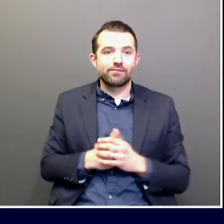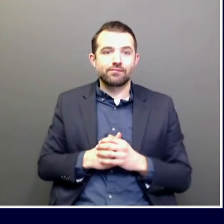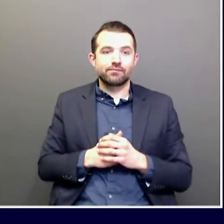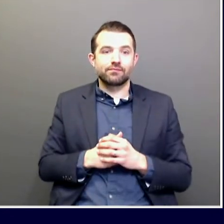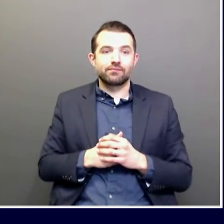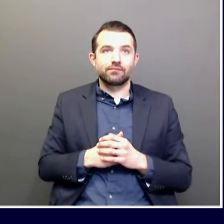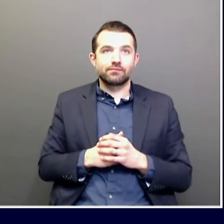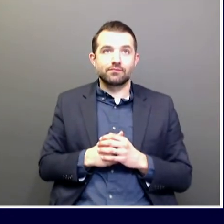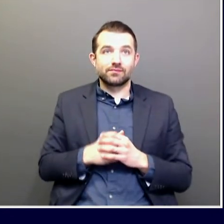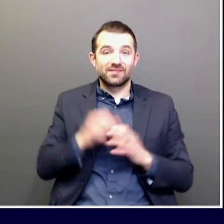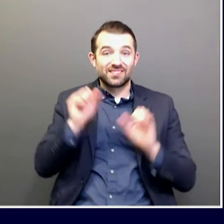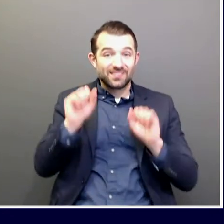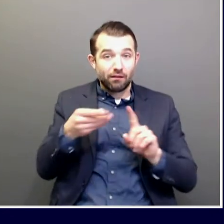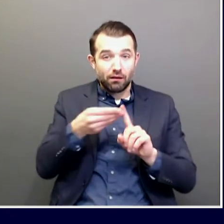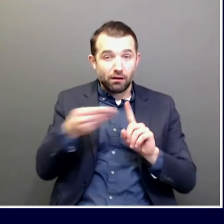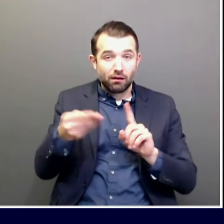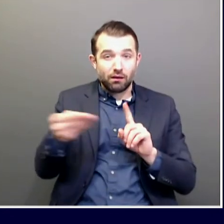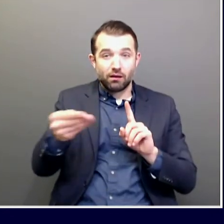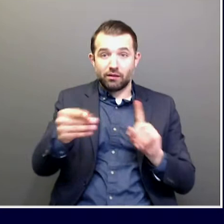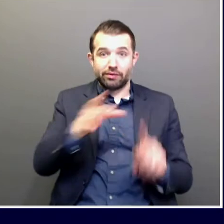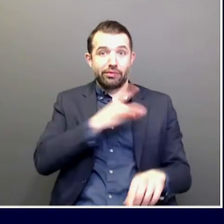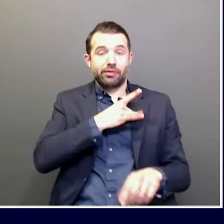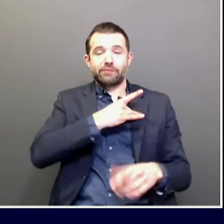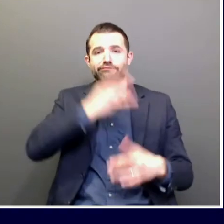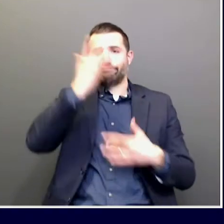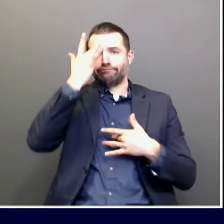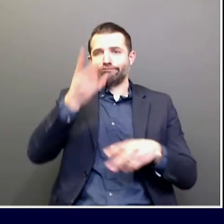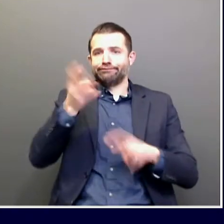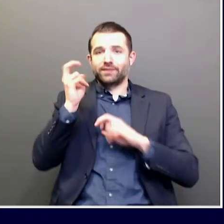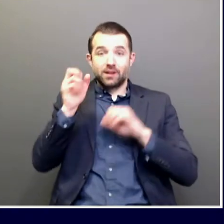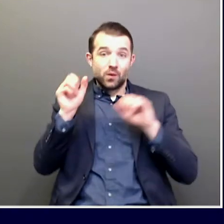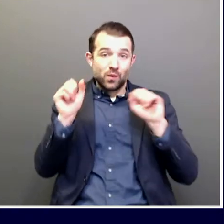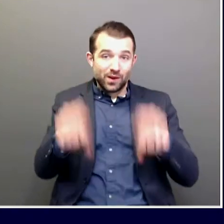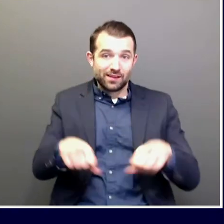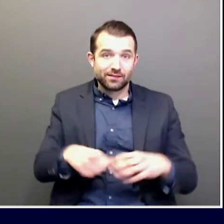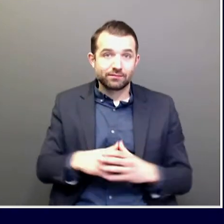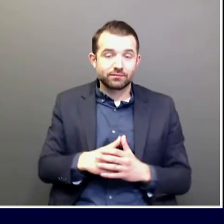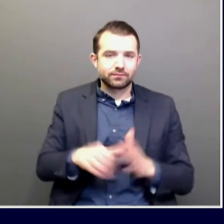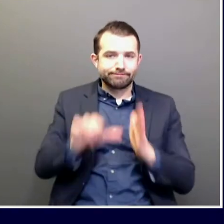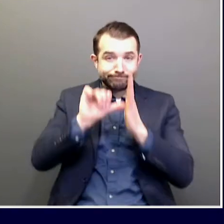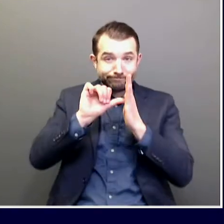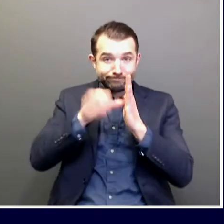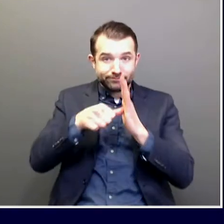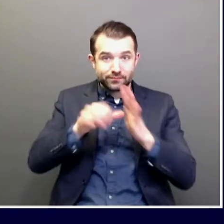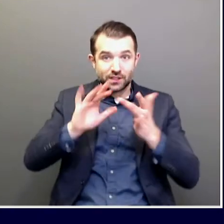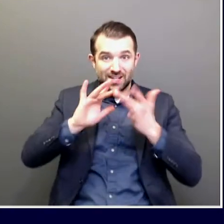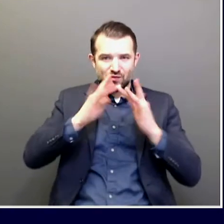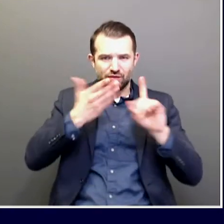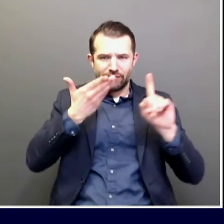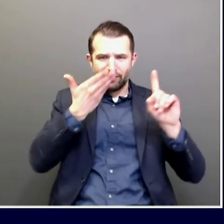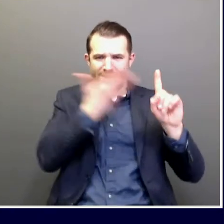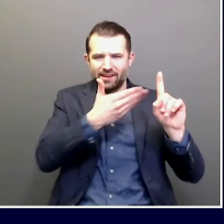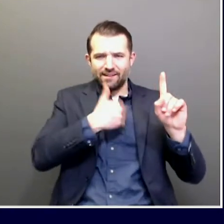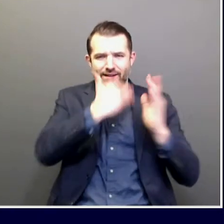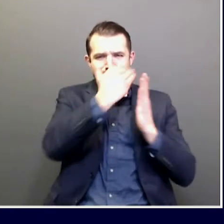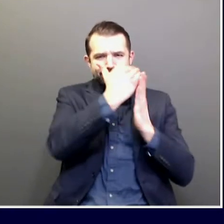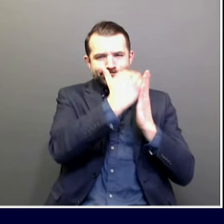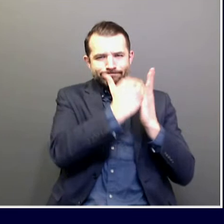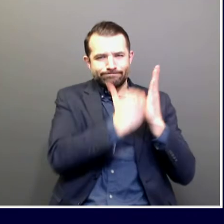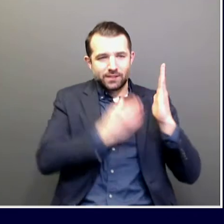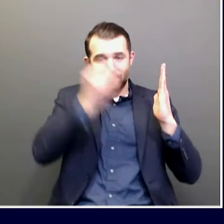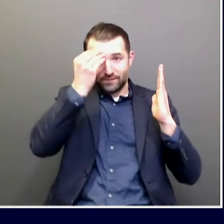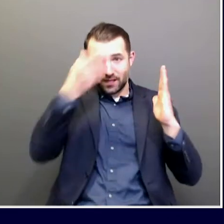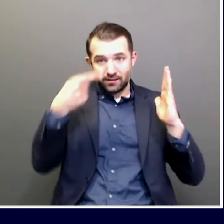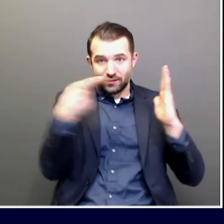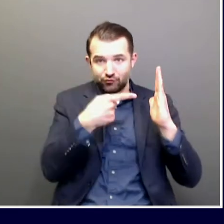system deficiencies that mean that their body may take more time to clear out the virus. Again, there are others as well, but those are